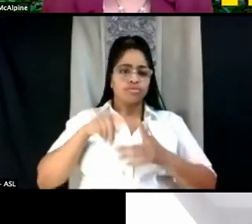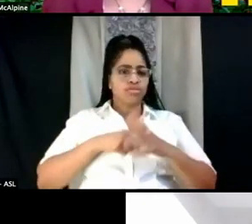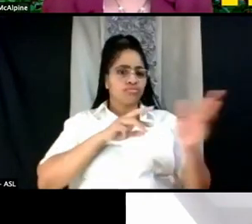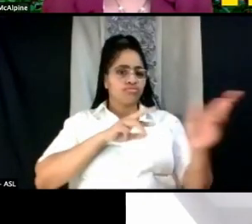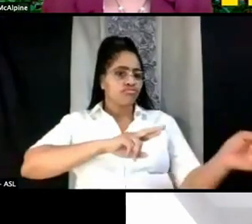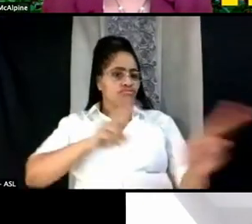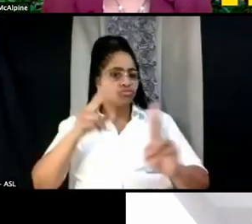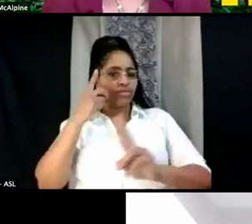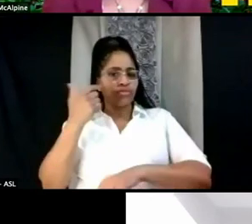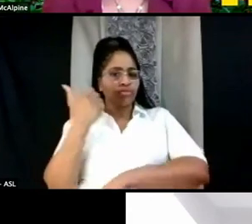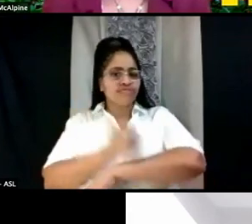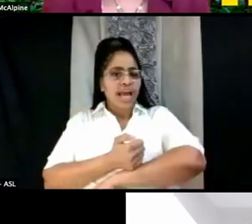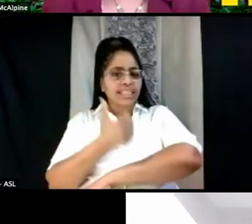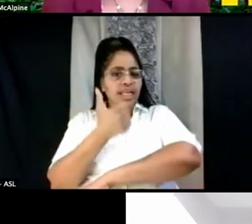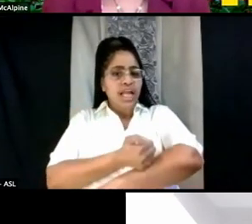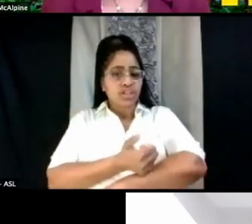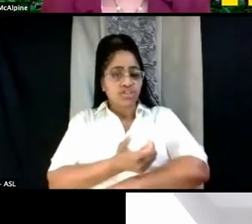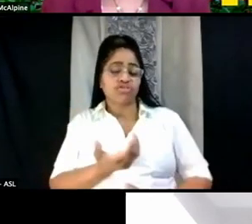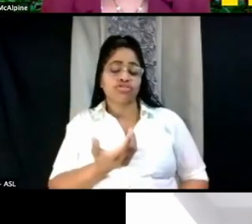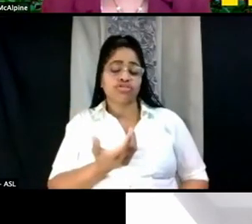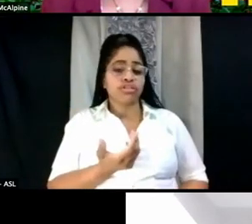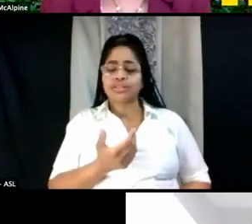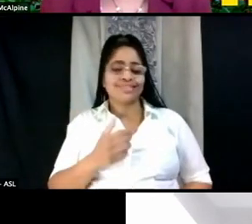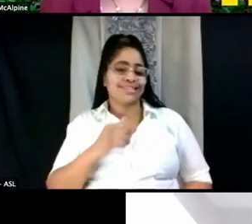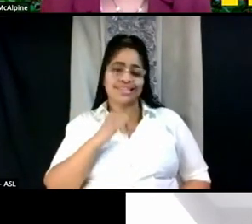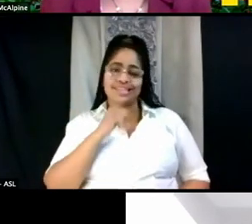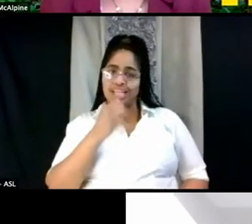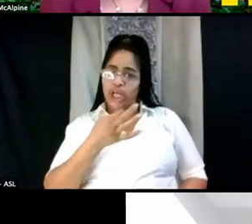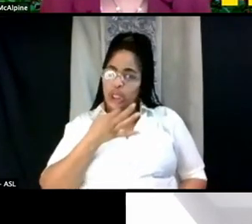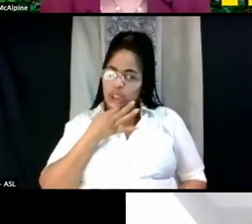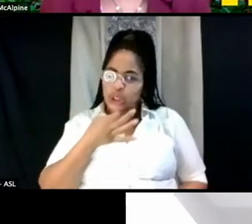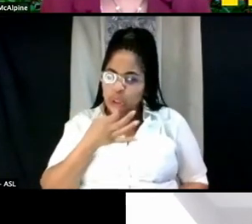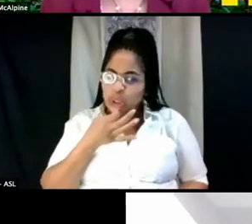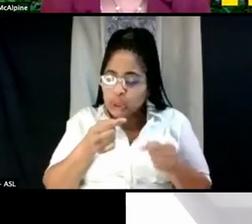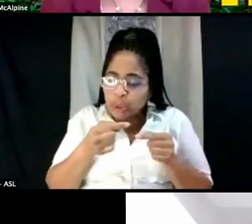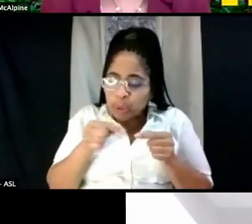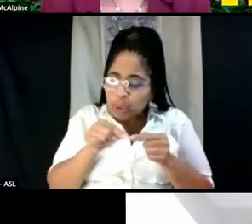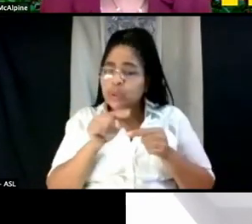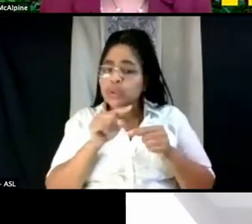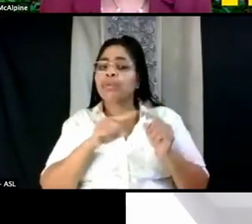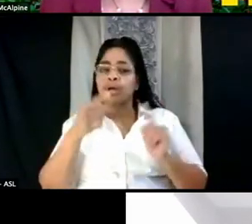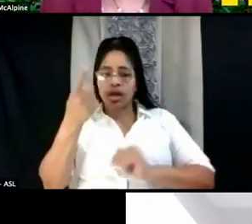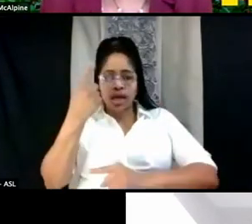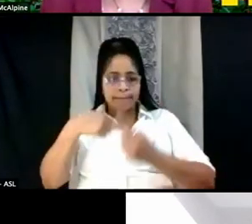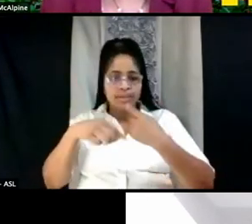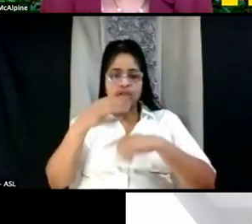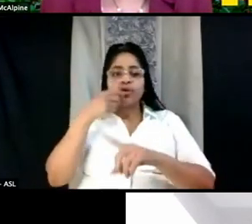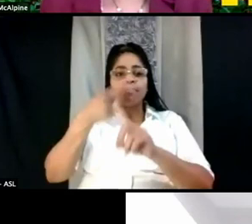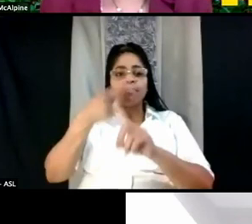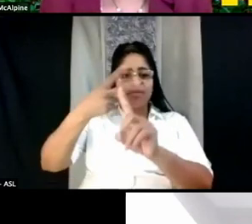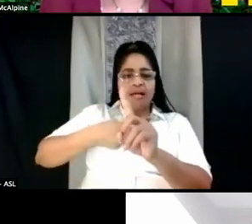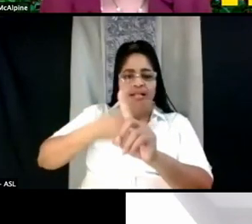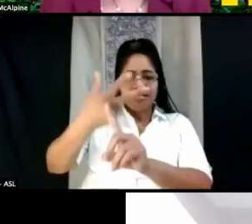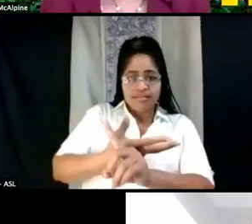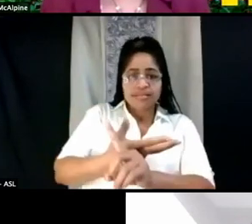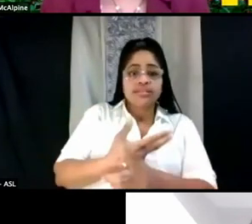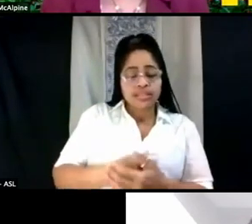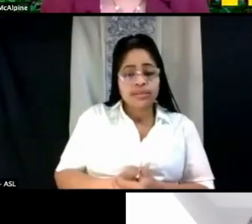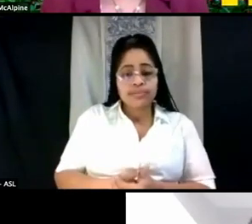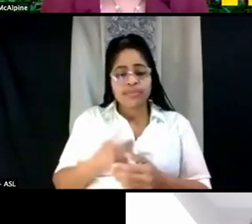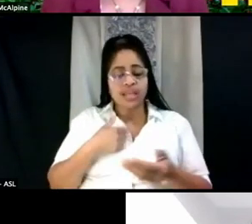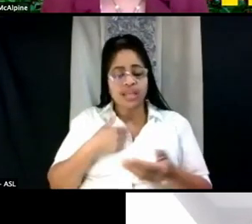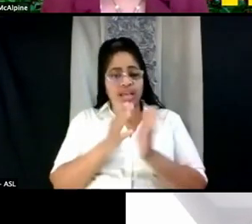vaccination. Now, it's not in the very near term future, but it'll certainly be in the months ahead. I've asked Executive Vice